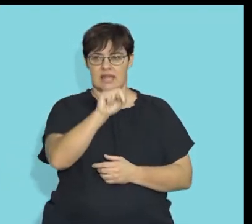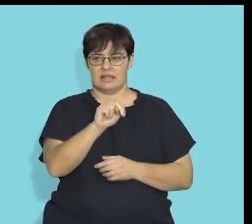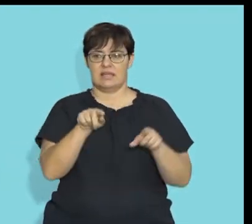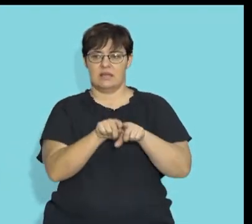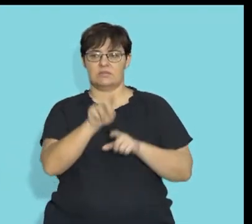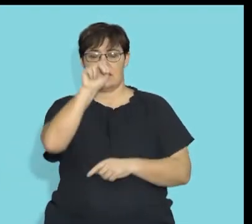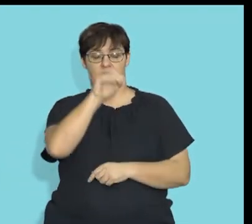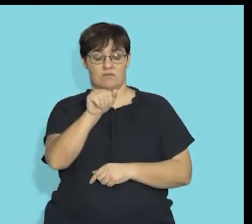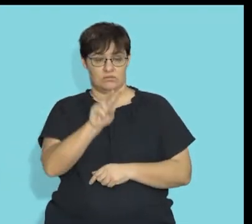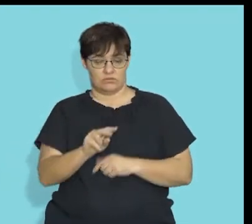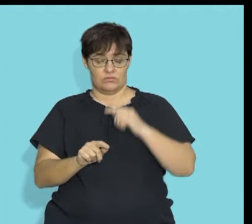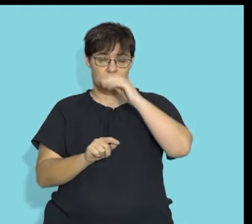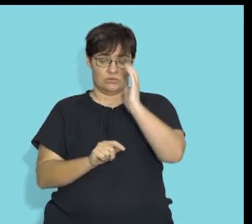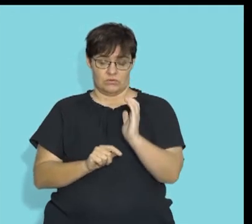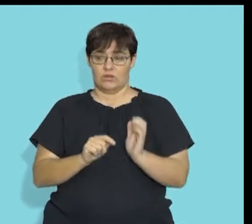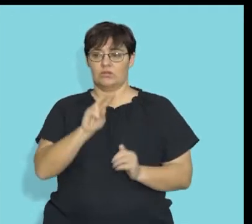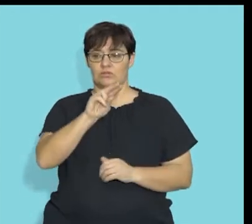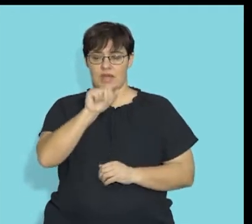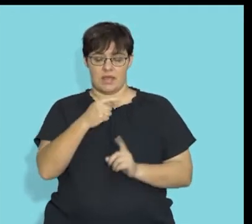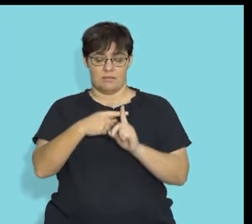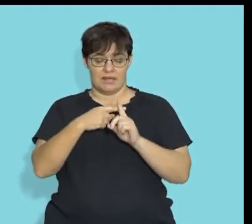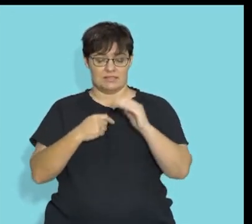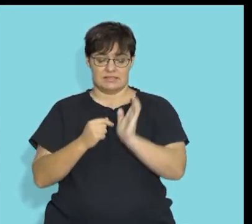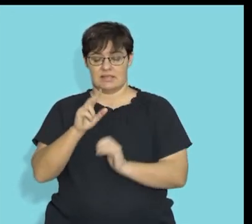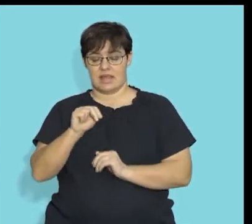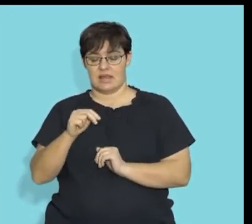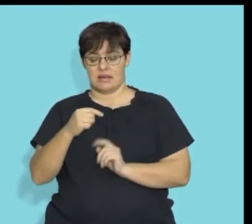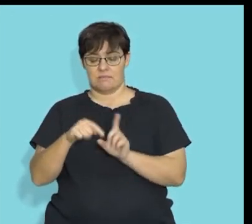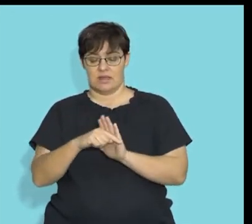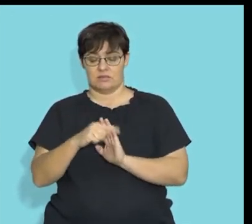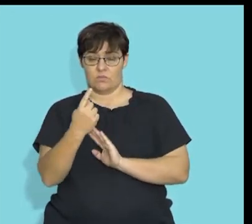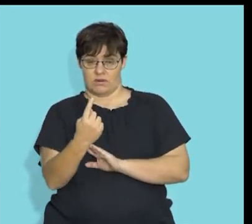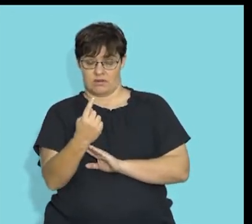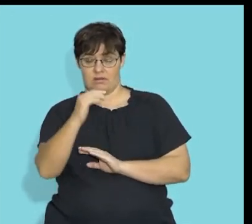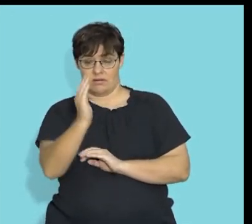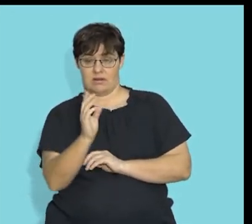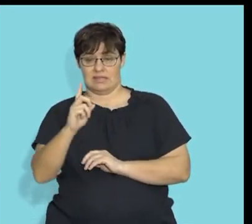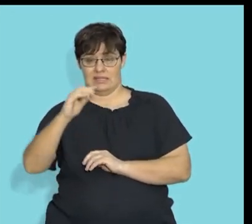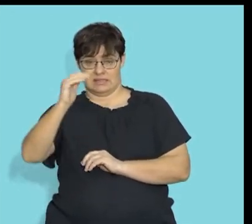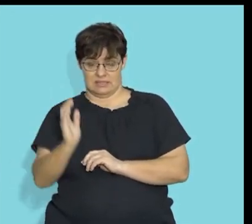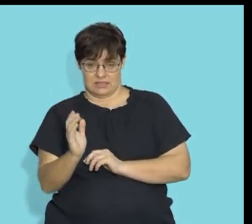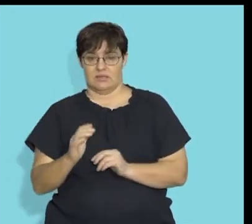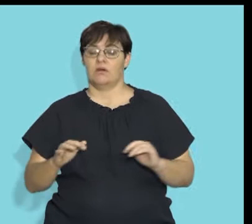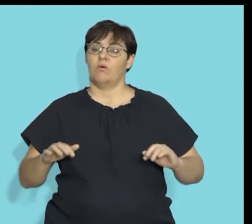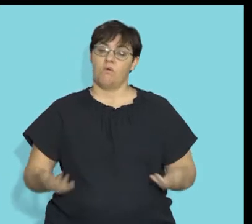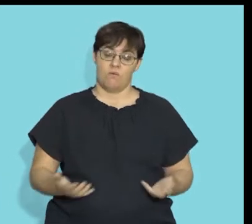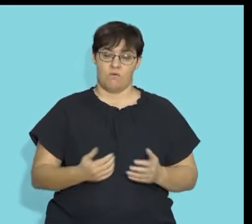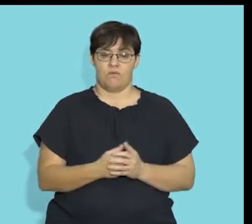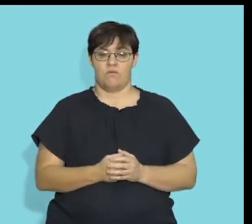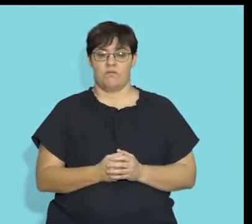n over 2 times 2a plus n minus 1d.